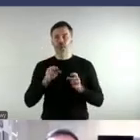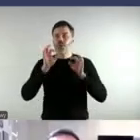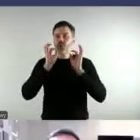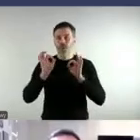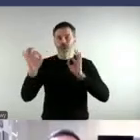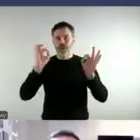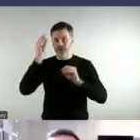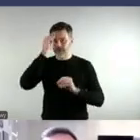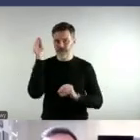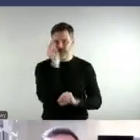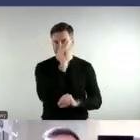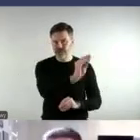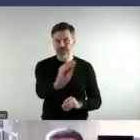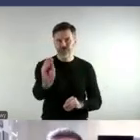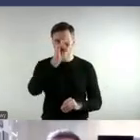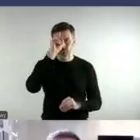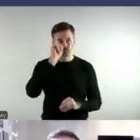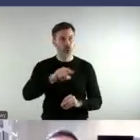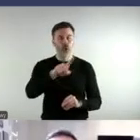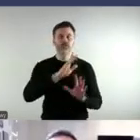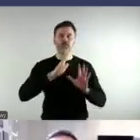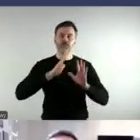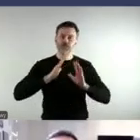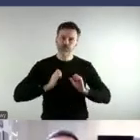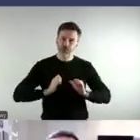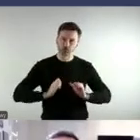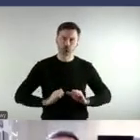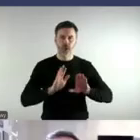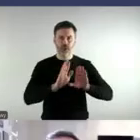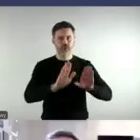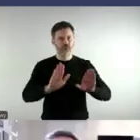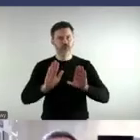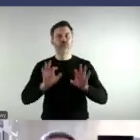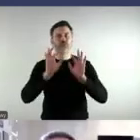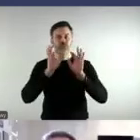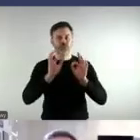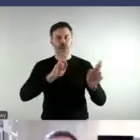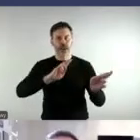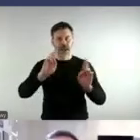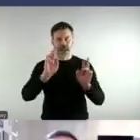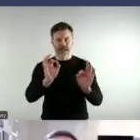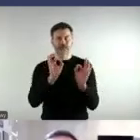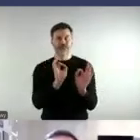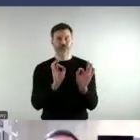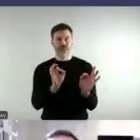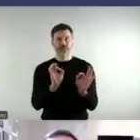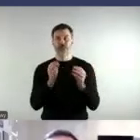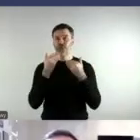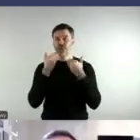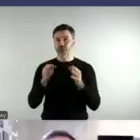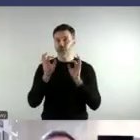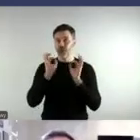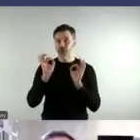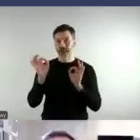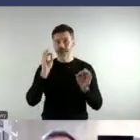a well-informed citizen is much calmer, is much more rational in his or her